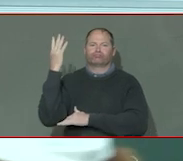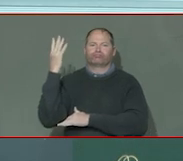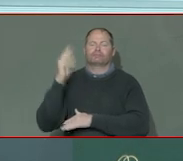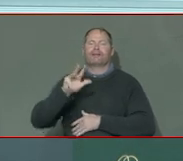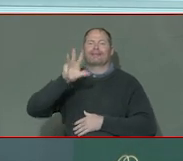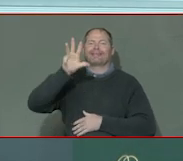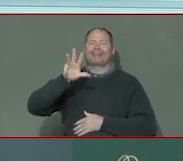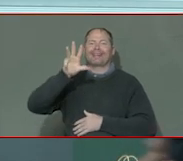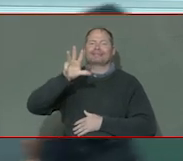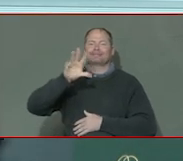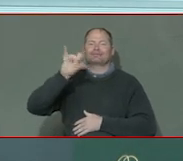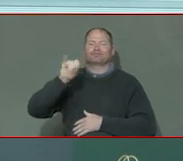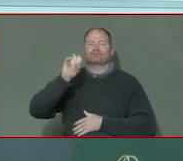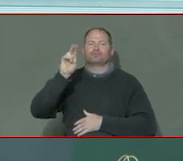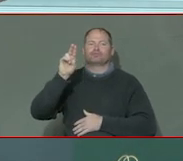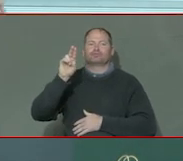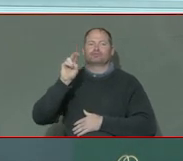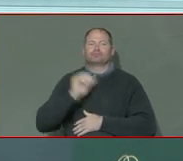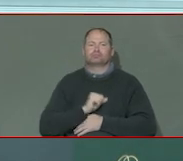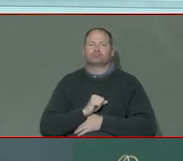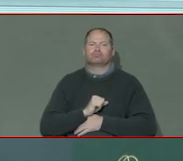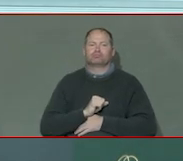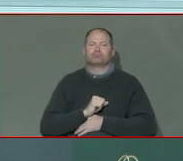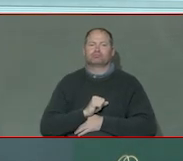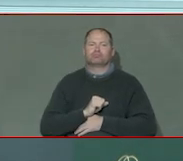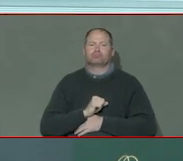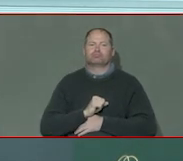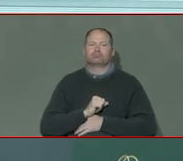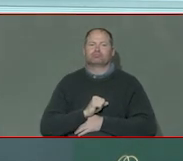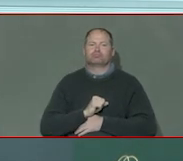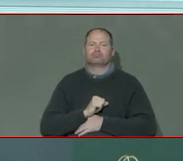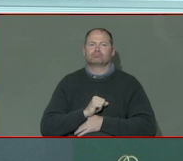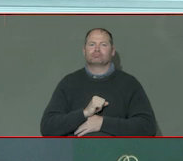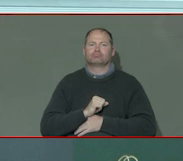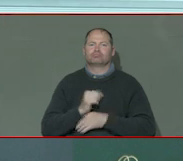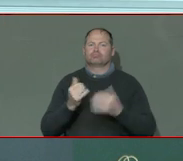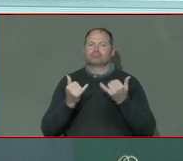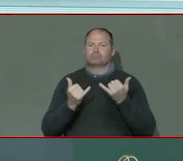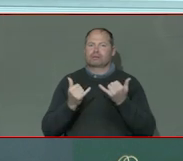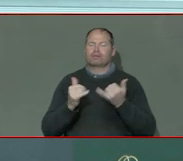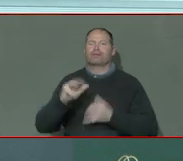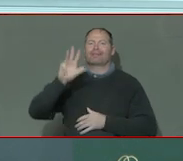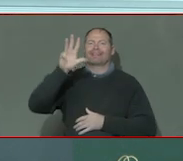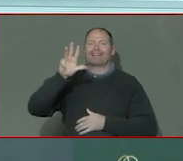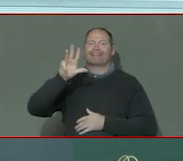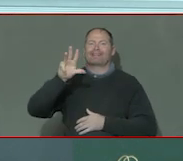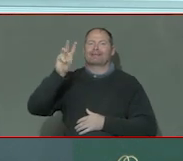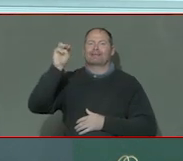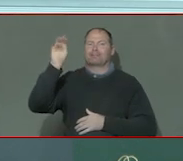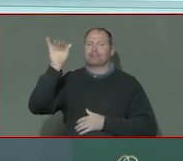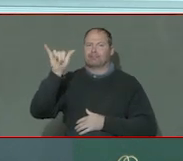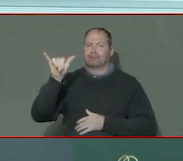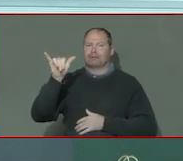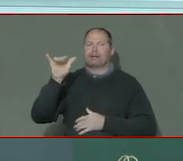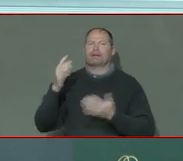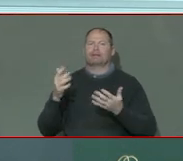it, go after YouTube link from your teacher. They will send it to you. Ask them if they don't send it to you guys, because they